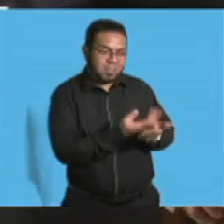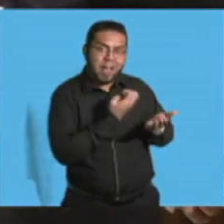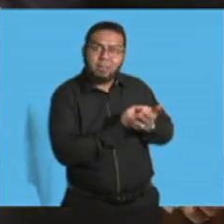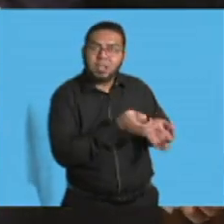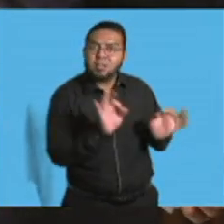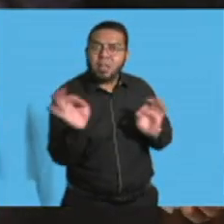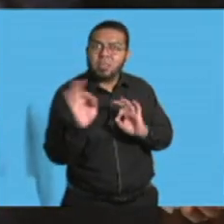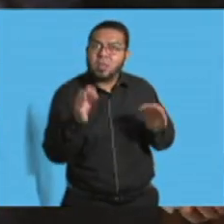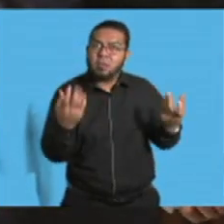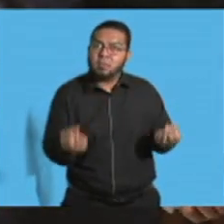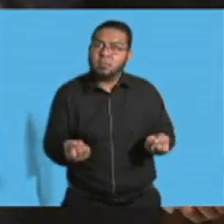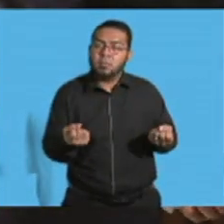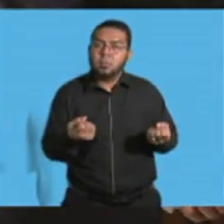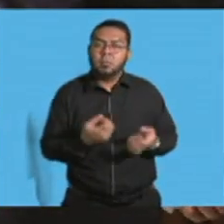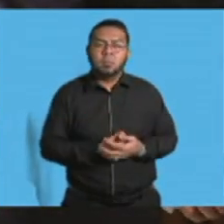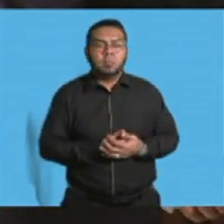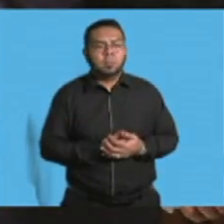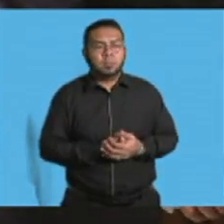Madam Speaker,